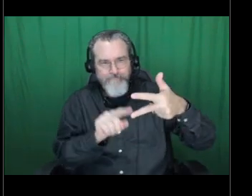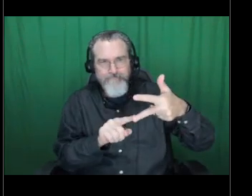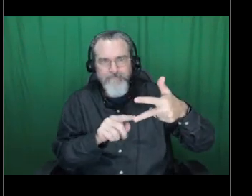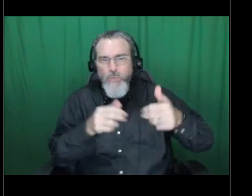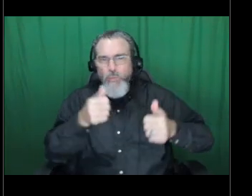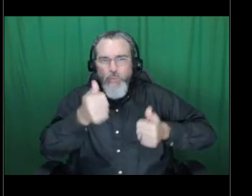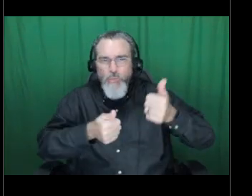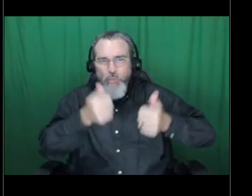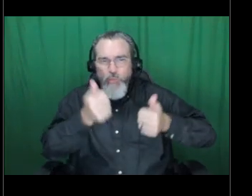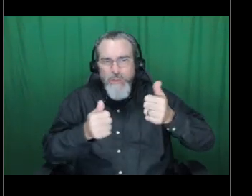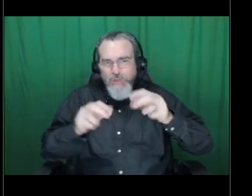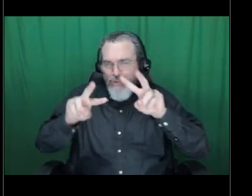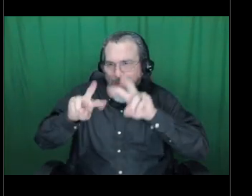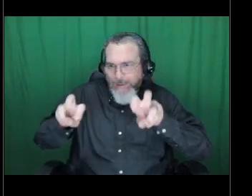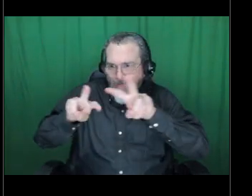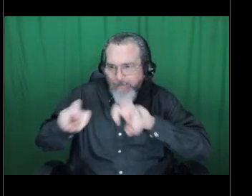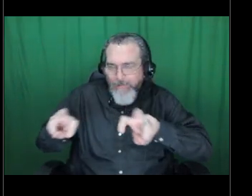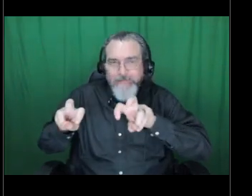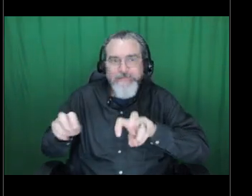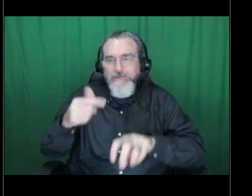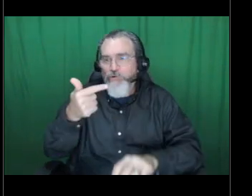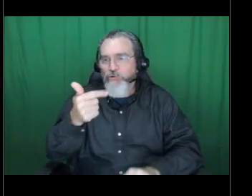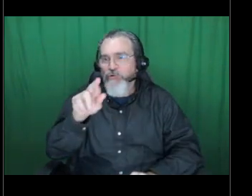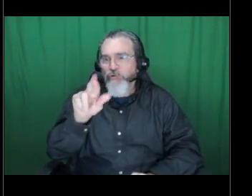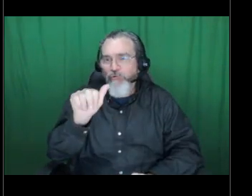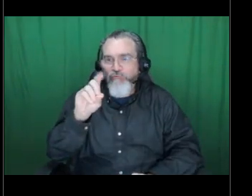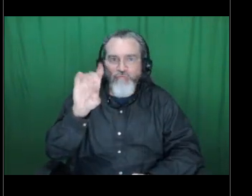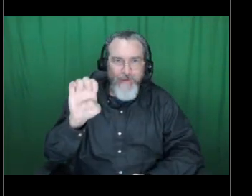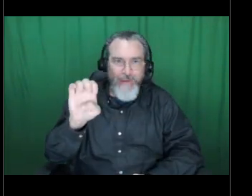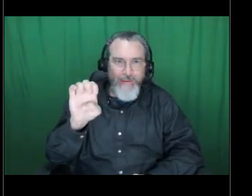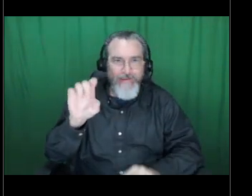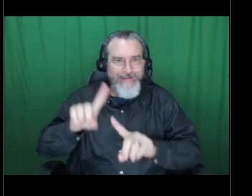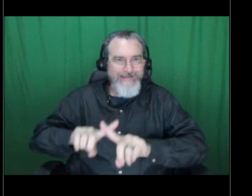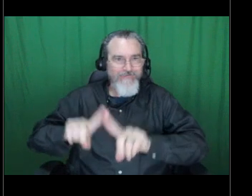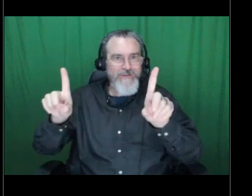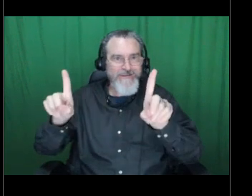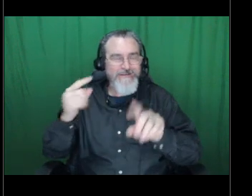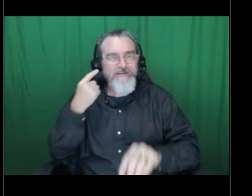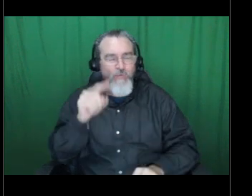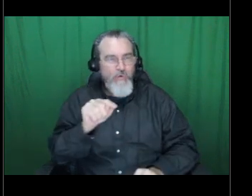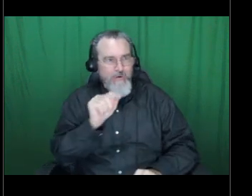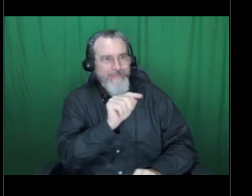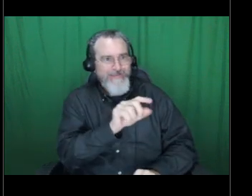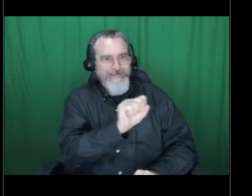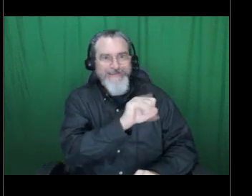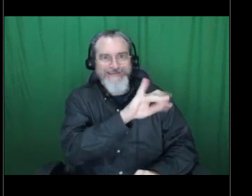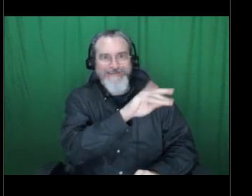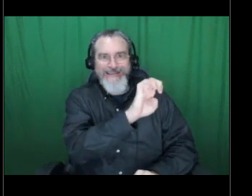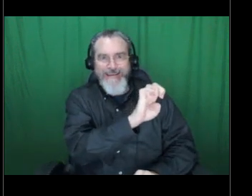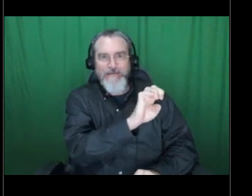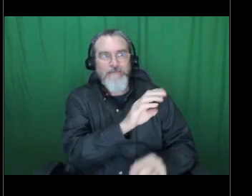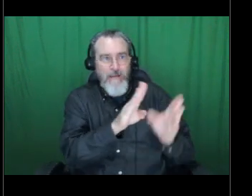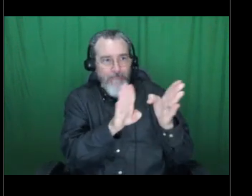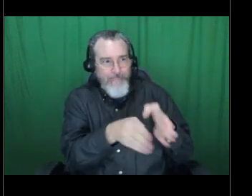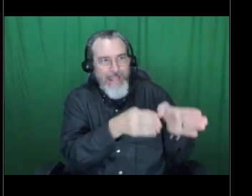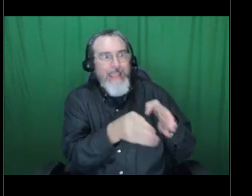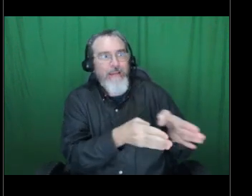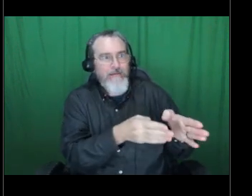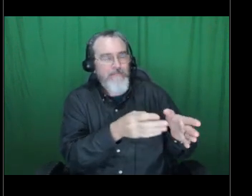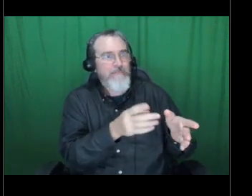grade differences of an undisturbed site and planned building